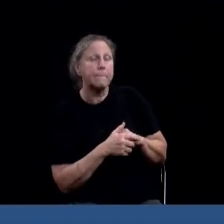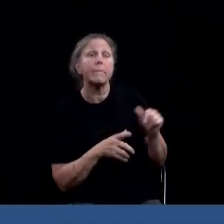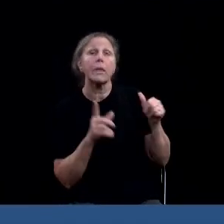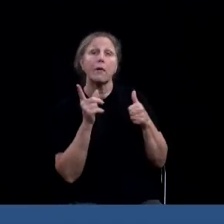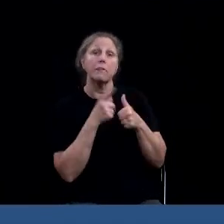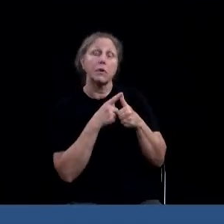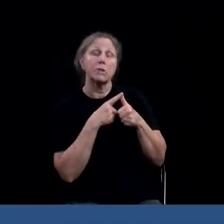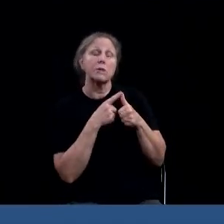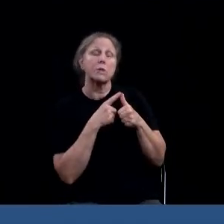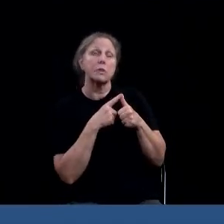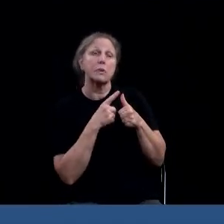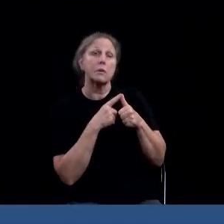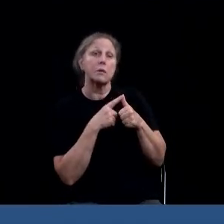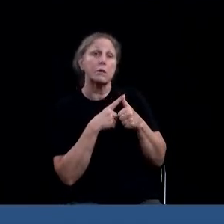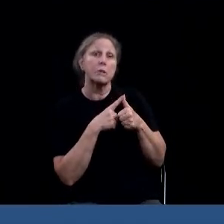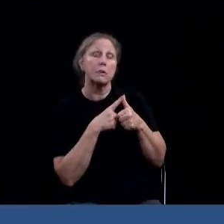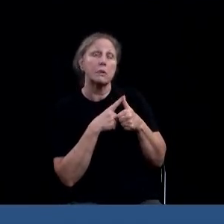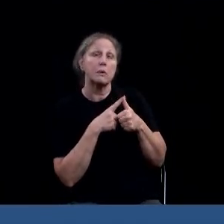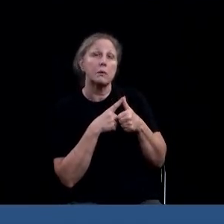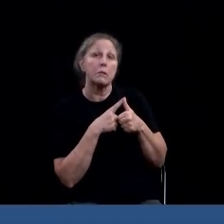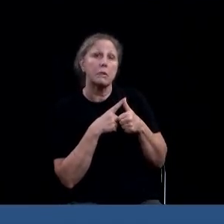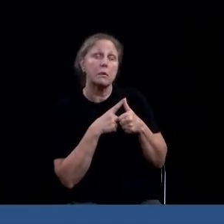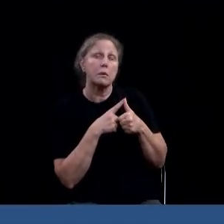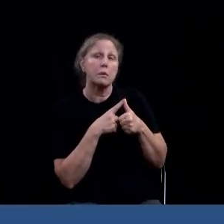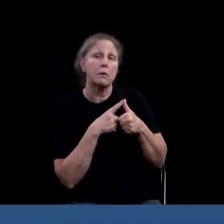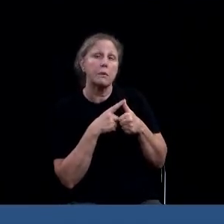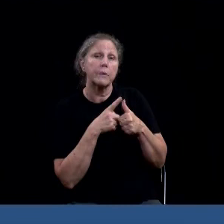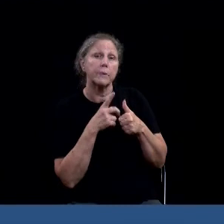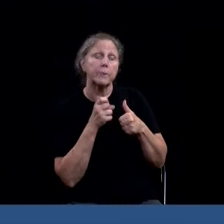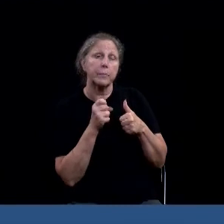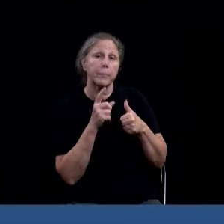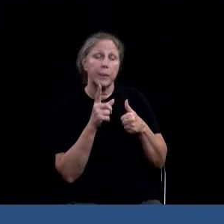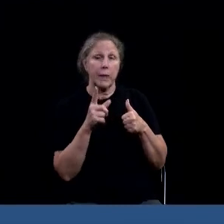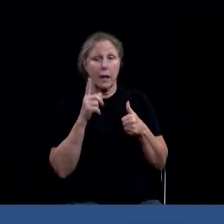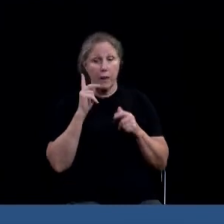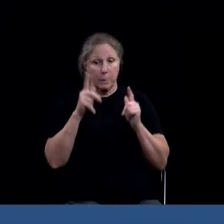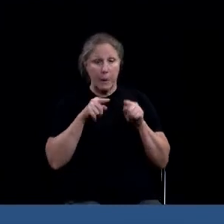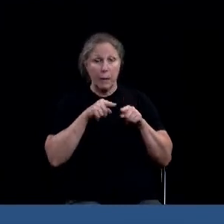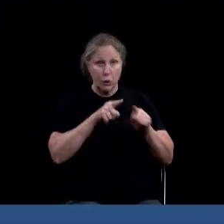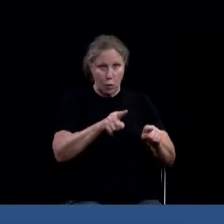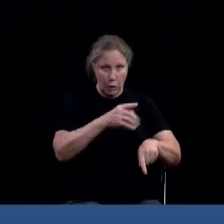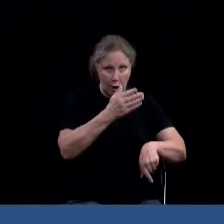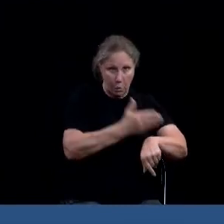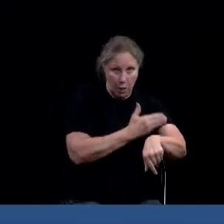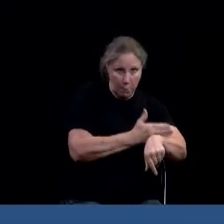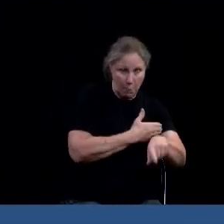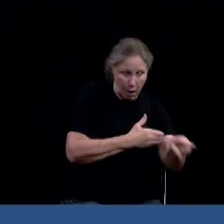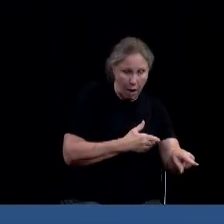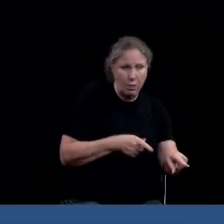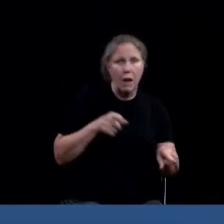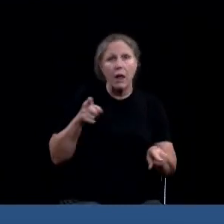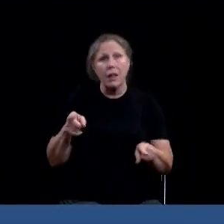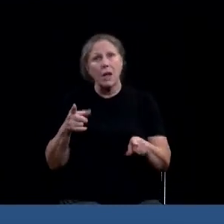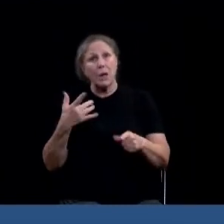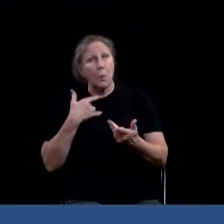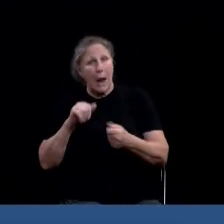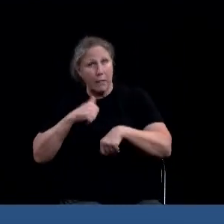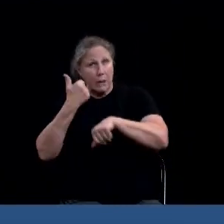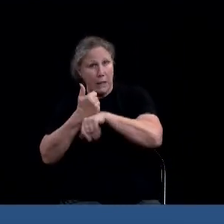the quality of life for the tenants during construction, do we have any sort of safeguards in place for that? Obviously, we're happy that they don't have to